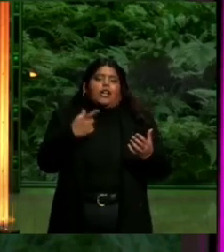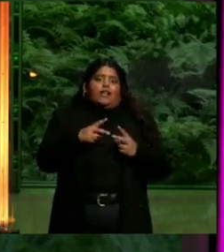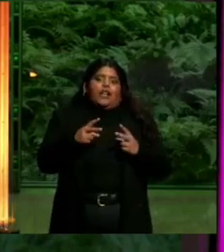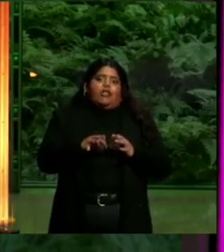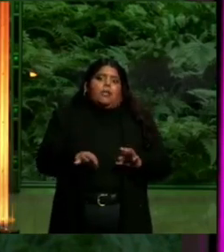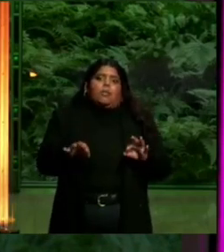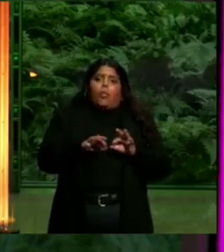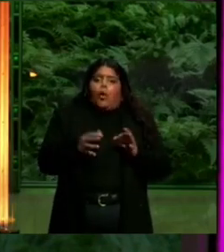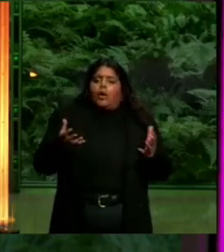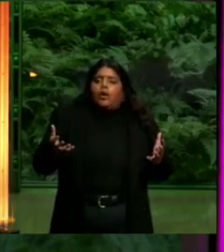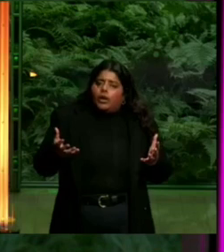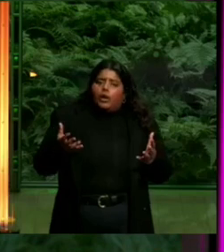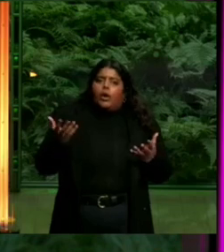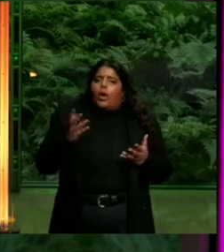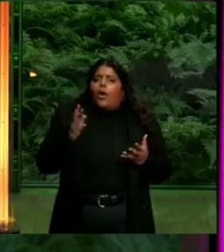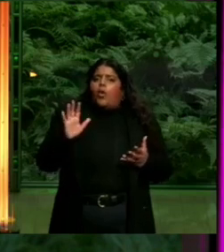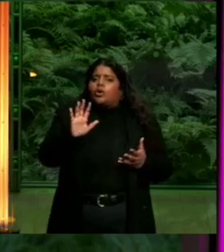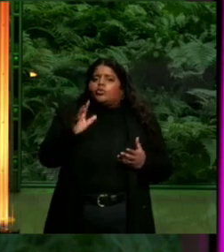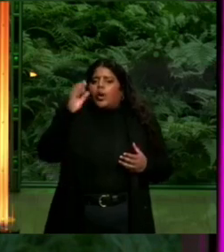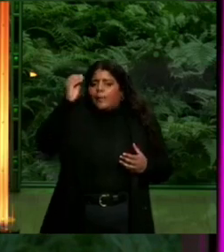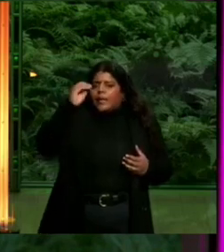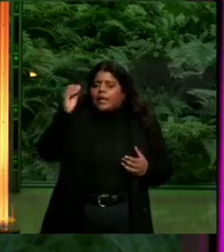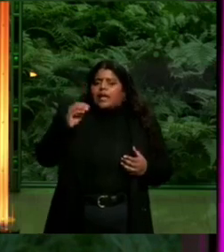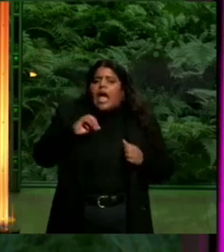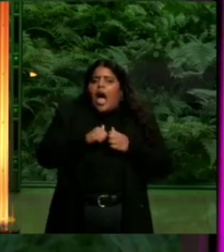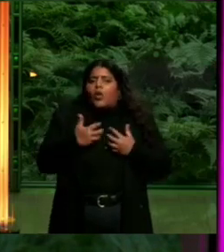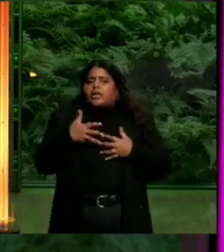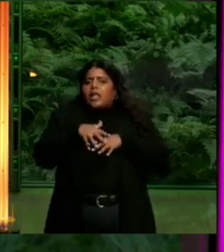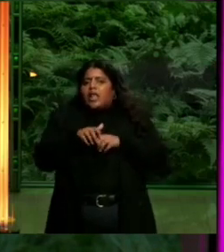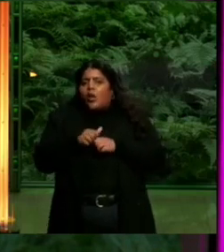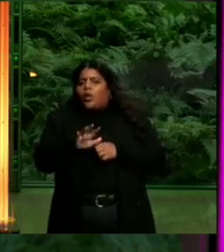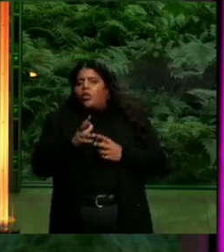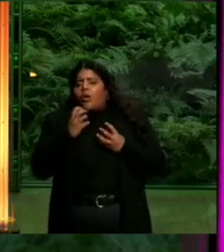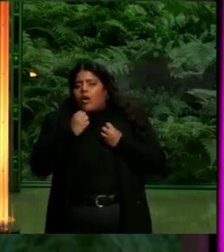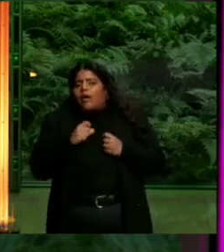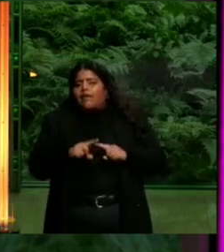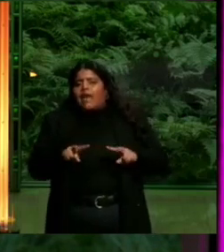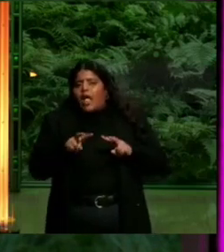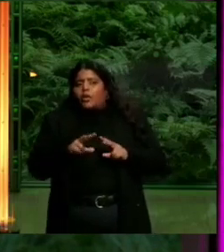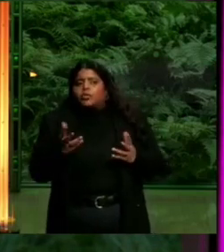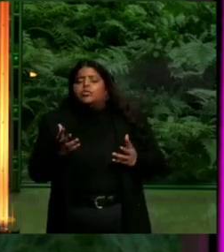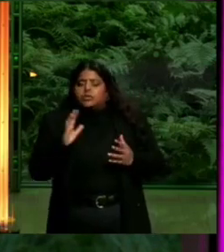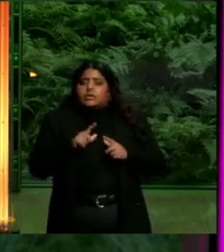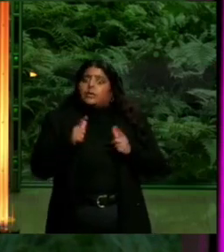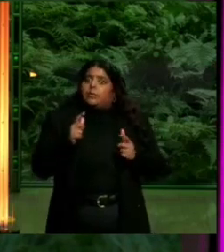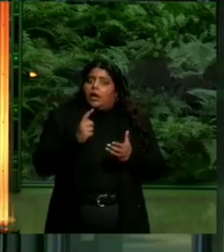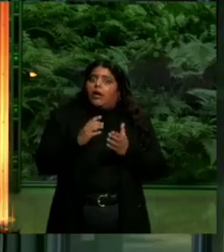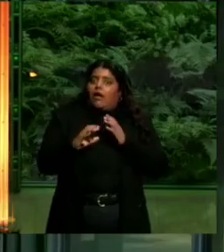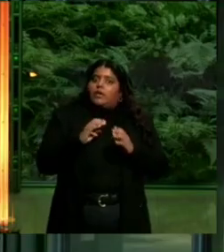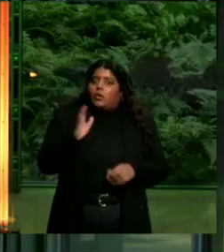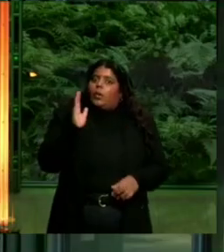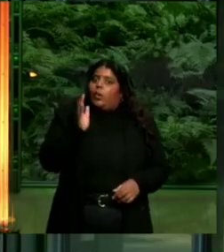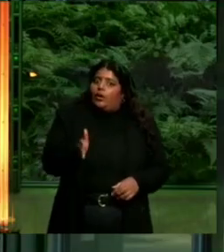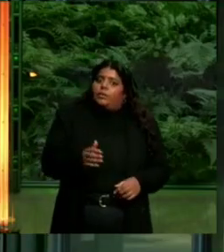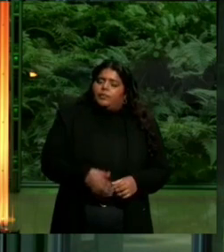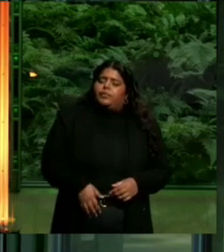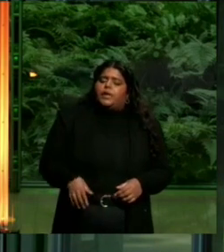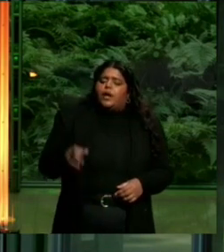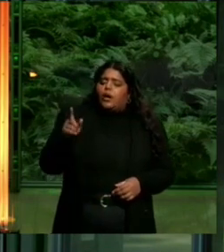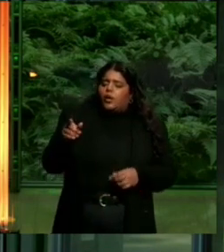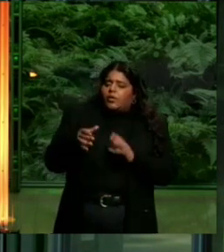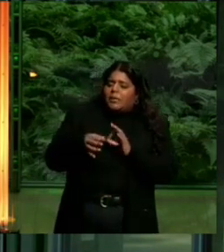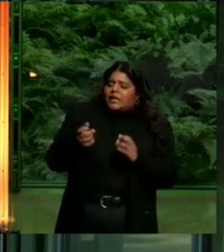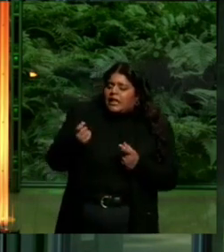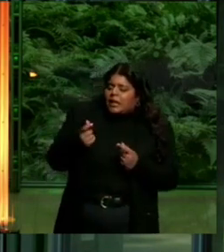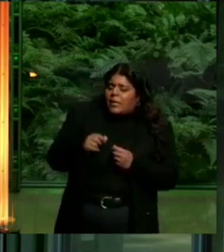like, where do you stand? How does it align with your values? It's going to be a big conversation for sure. You've said a little bit about the